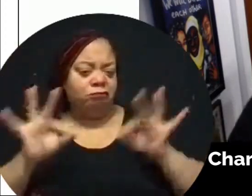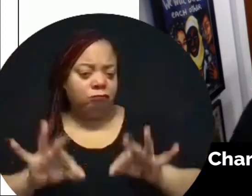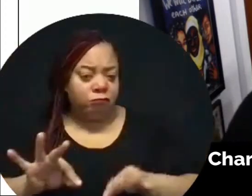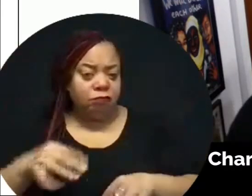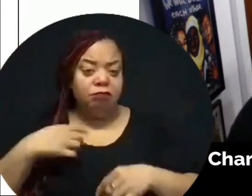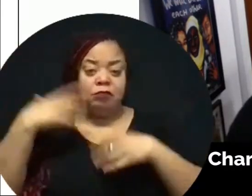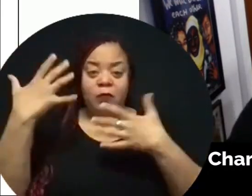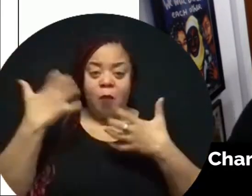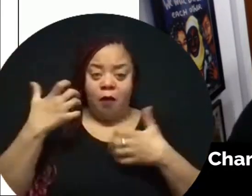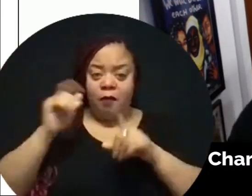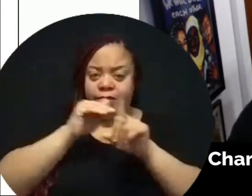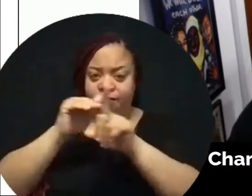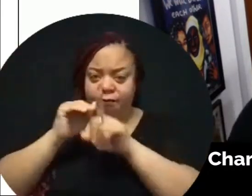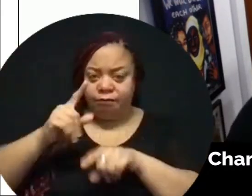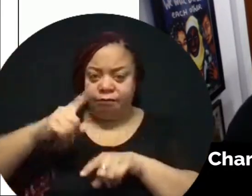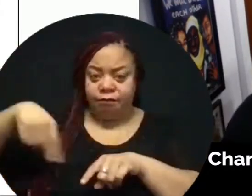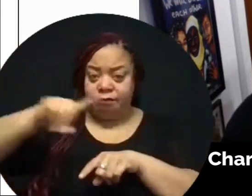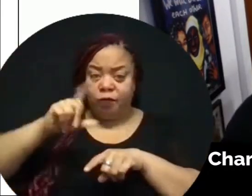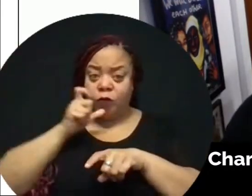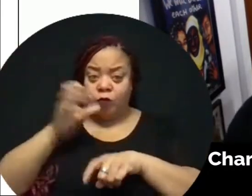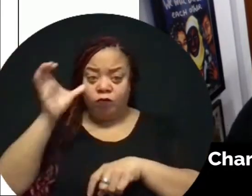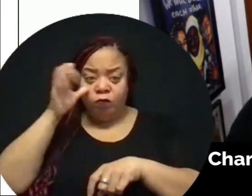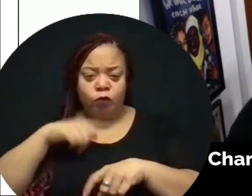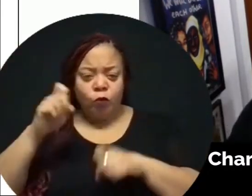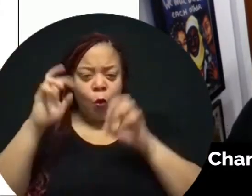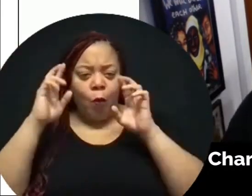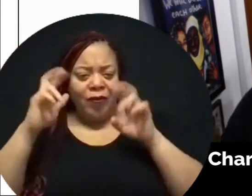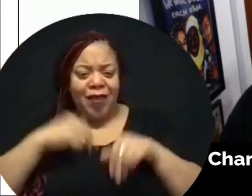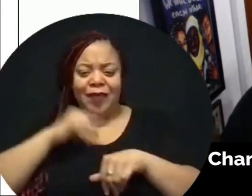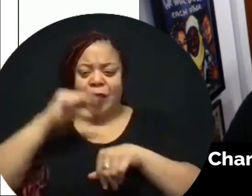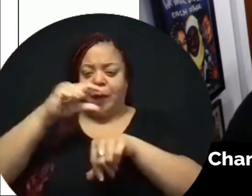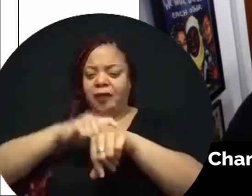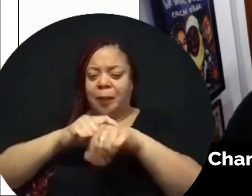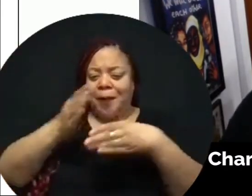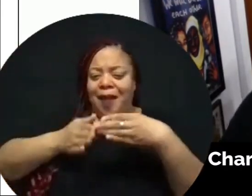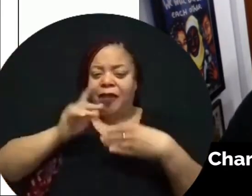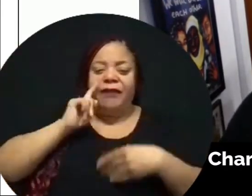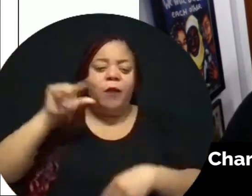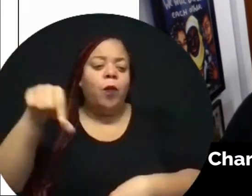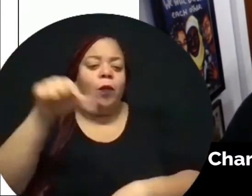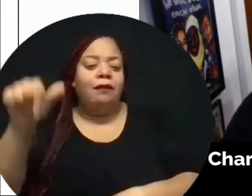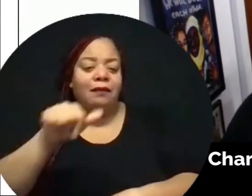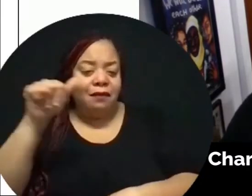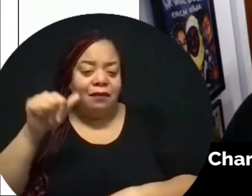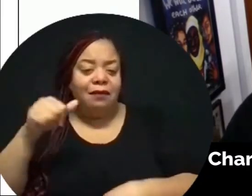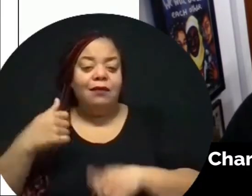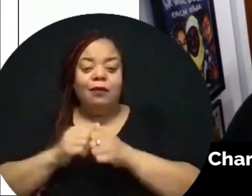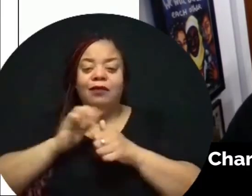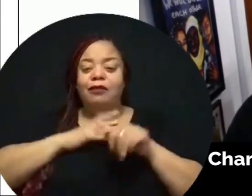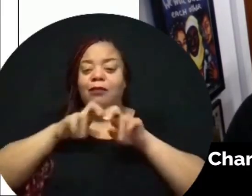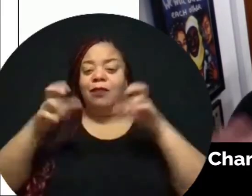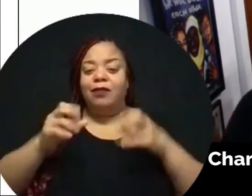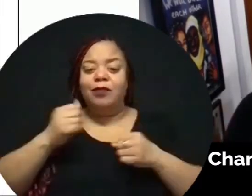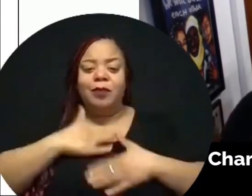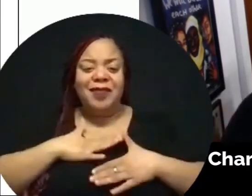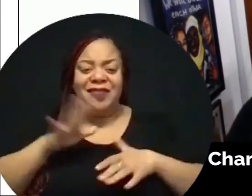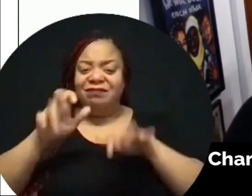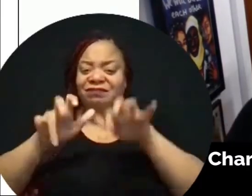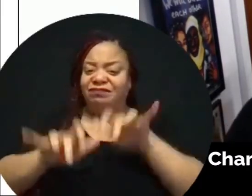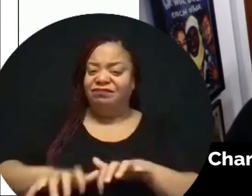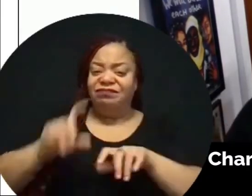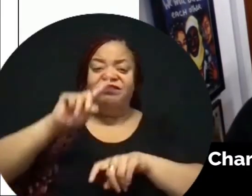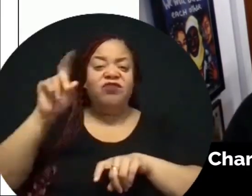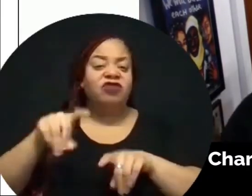before the event comes to a close. Great. So to kick things off, I'm going to have our two live